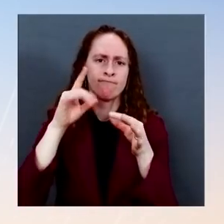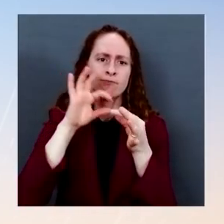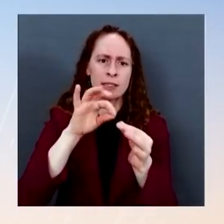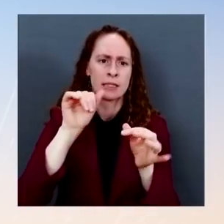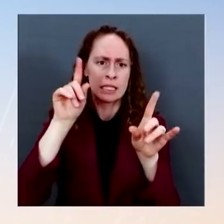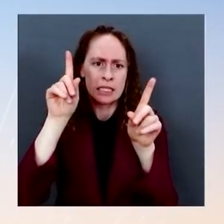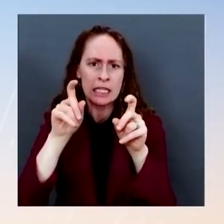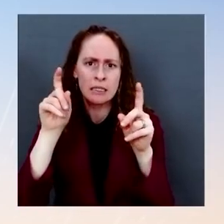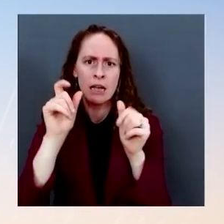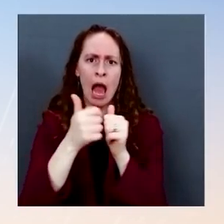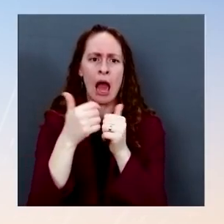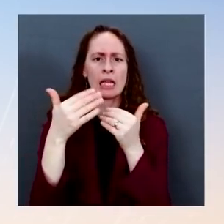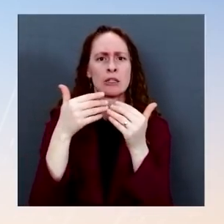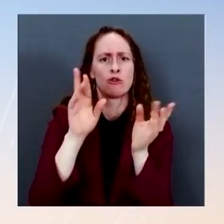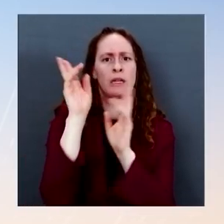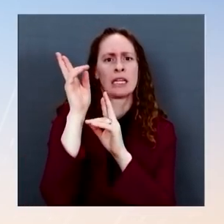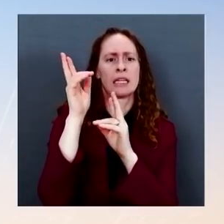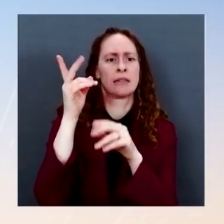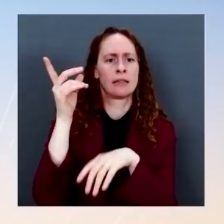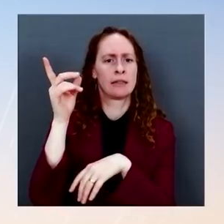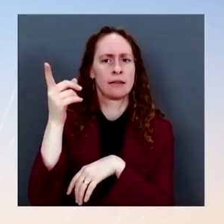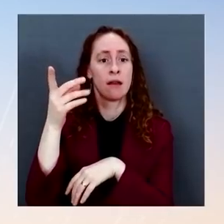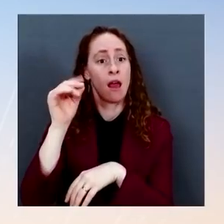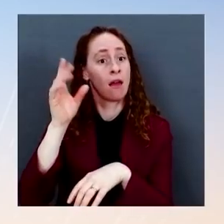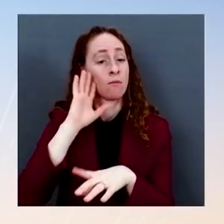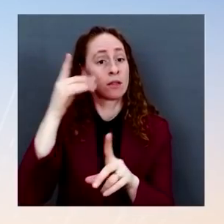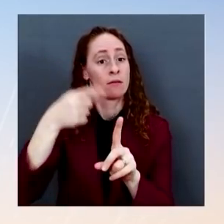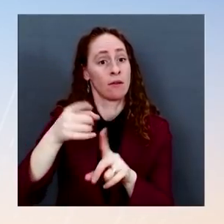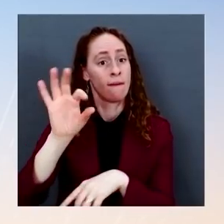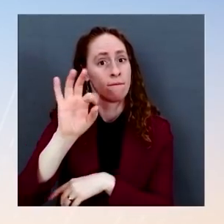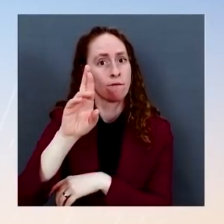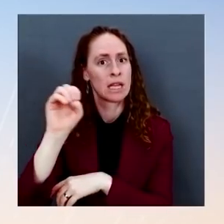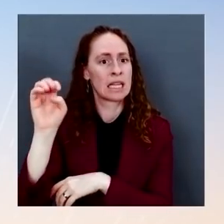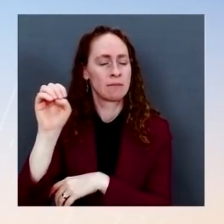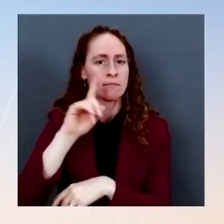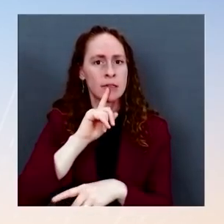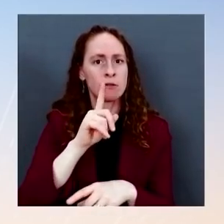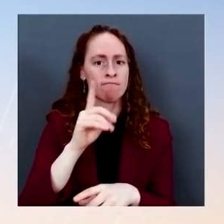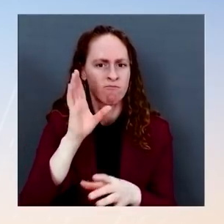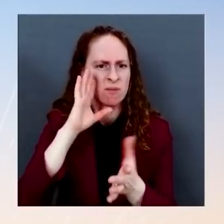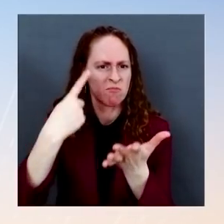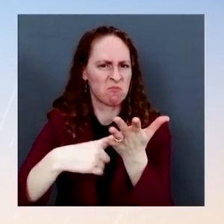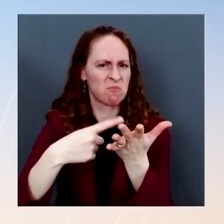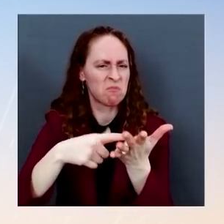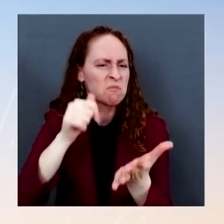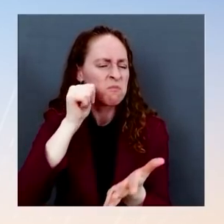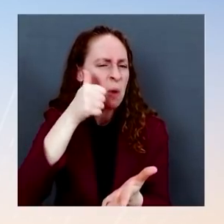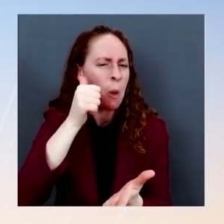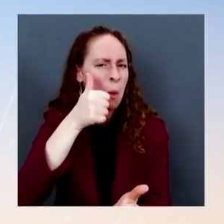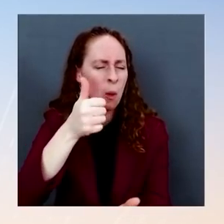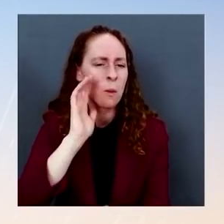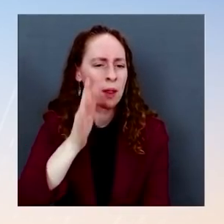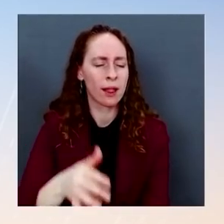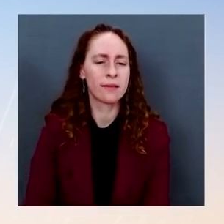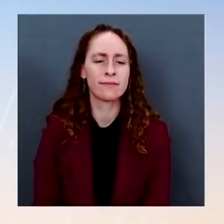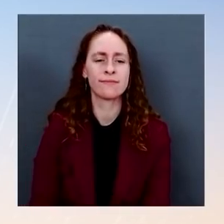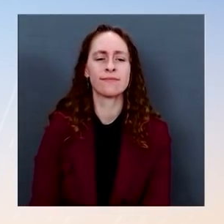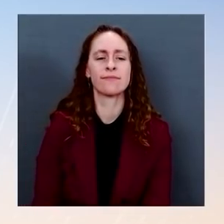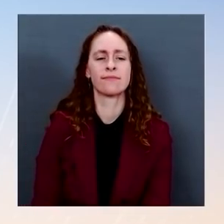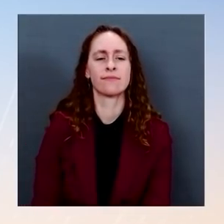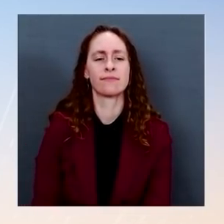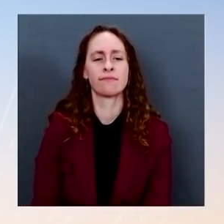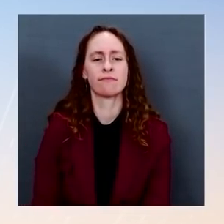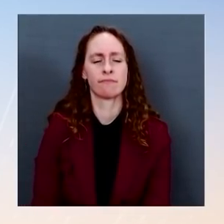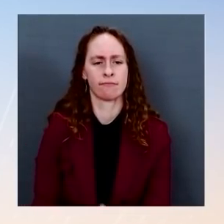there are different ways that Americans are getting access to tests. If you have health insurance, you can go to your doctor. Everyone does not have